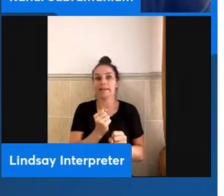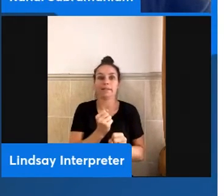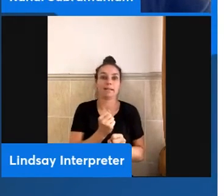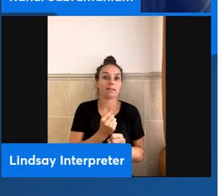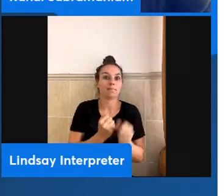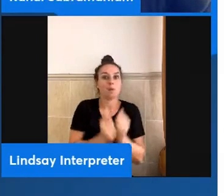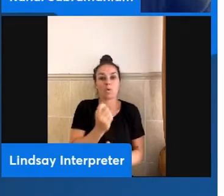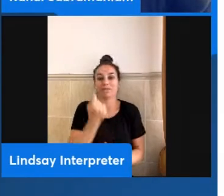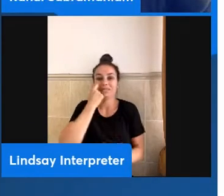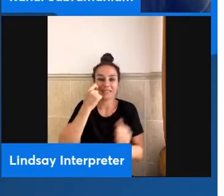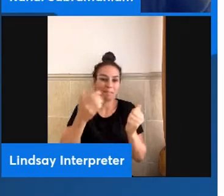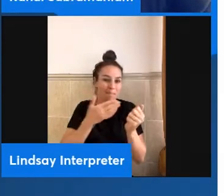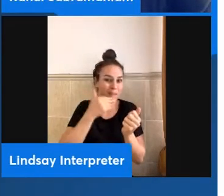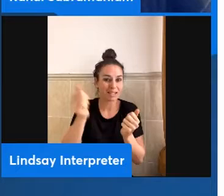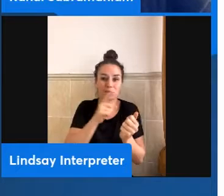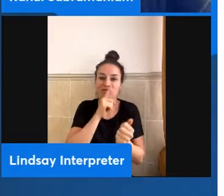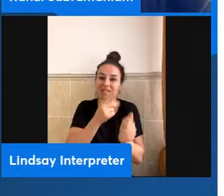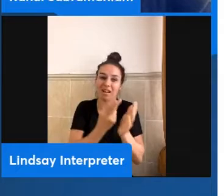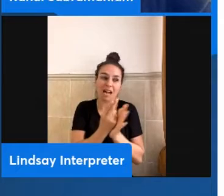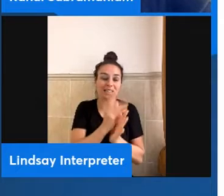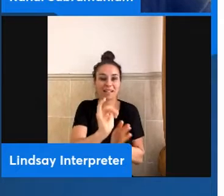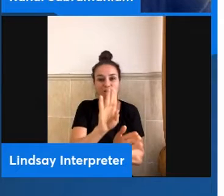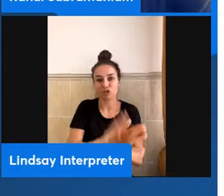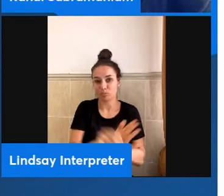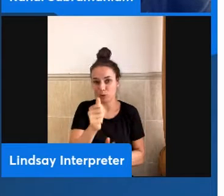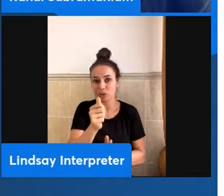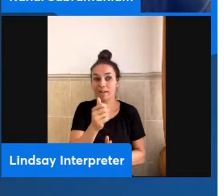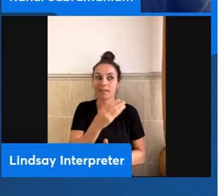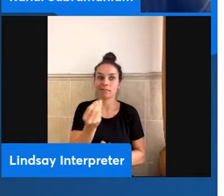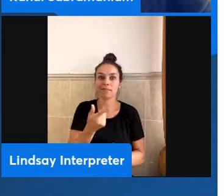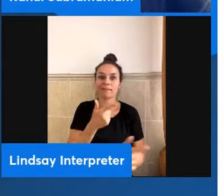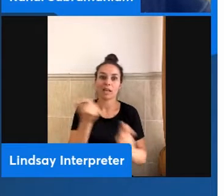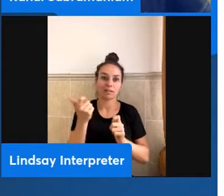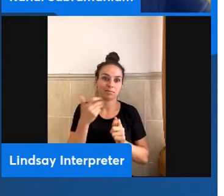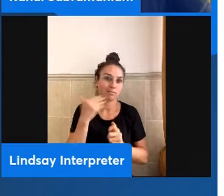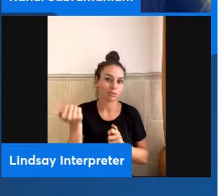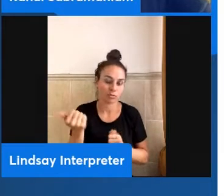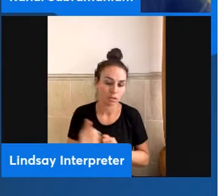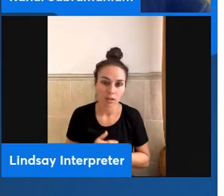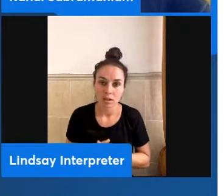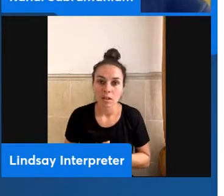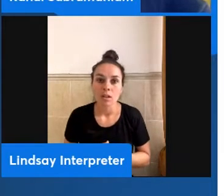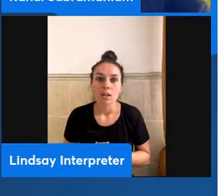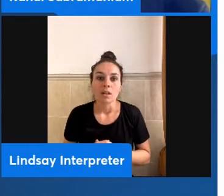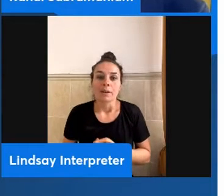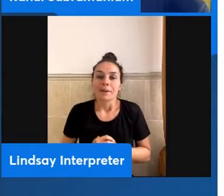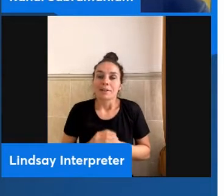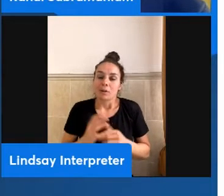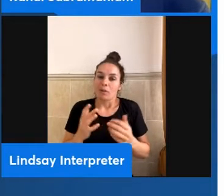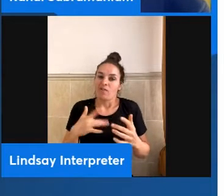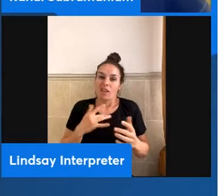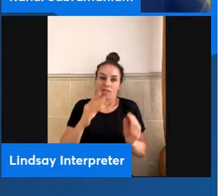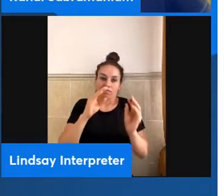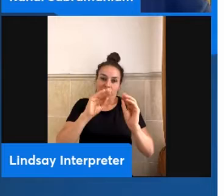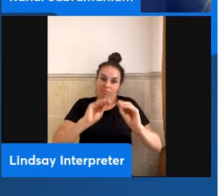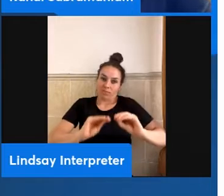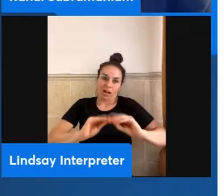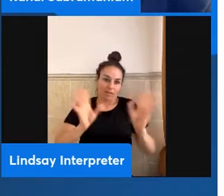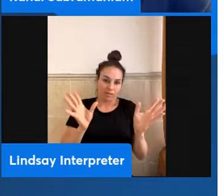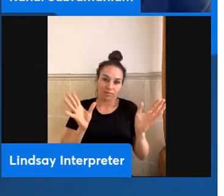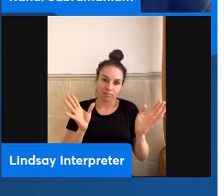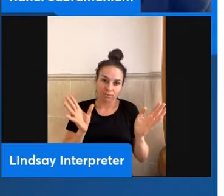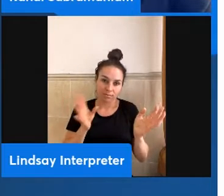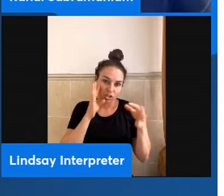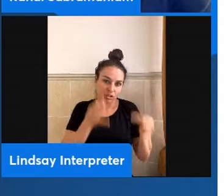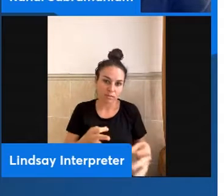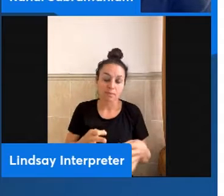because it's just cheaper and it is faster. It's a no-brainer trade-off on that front.